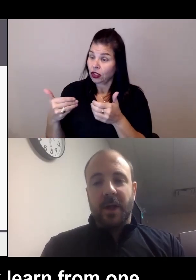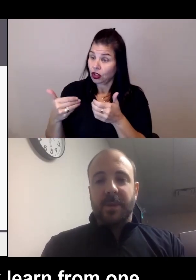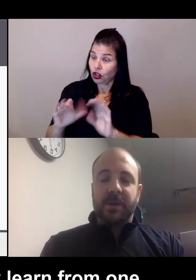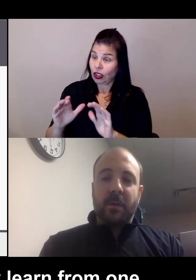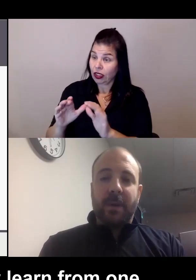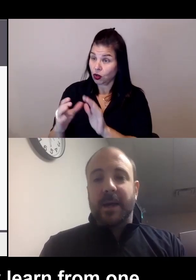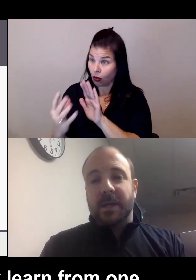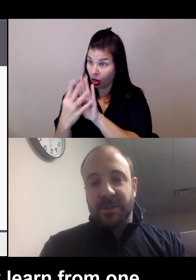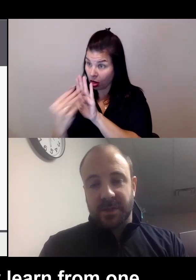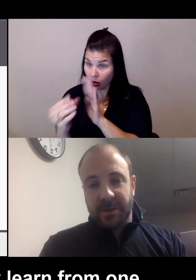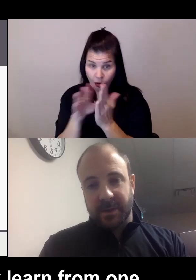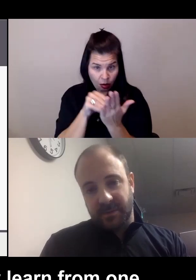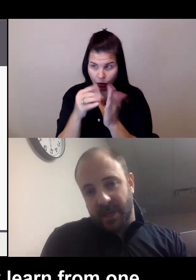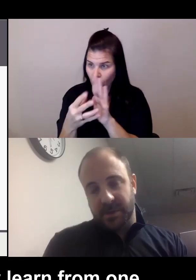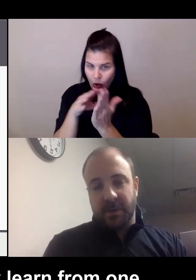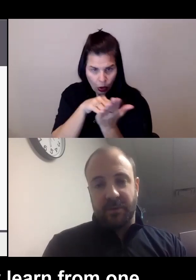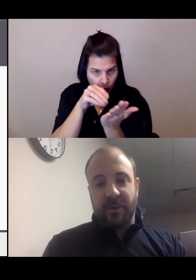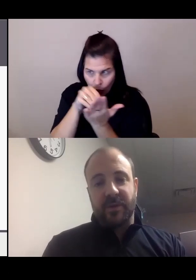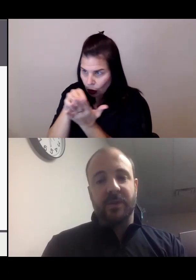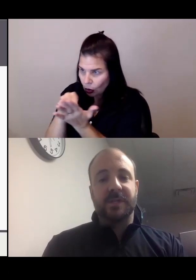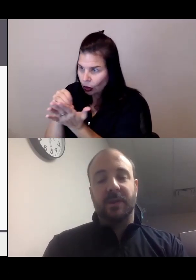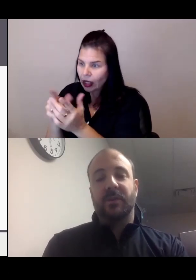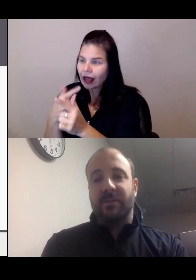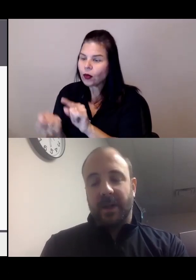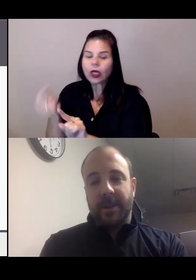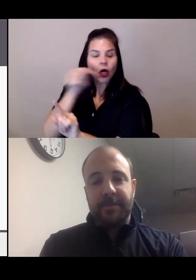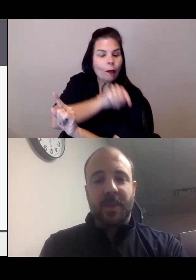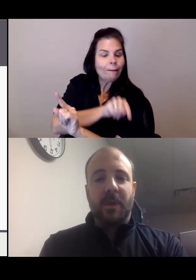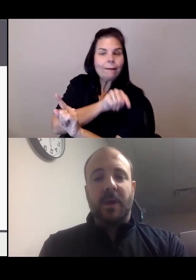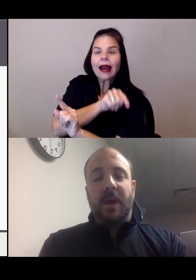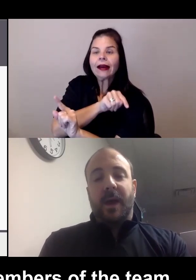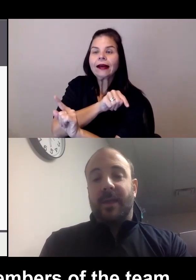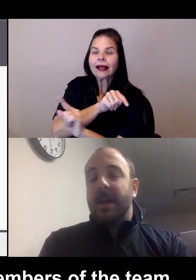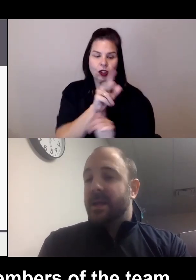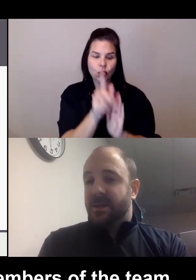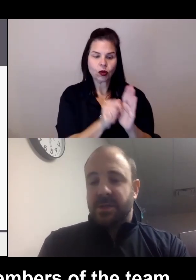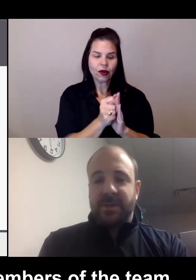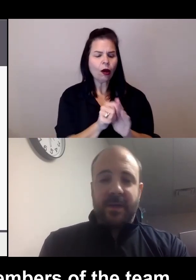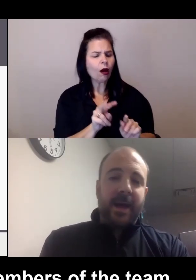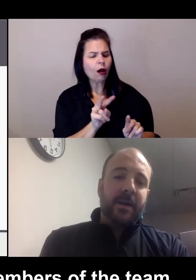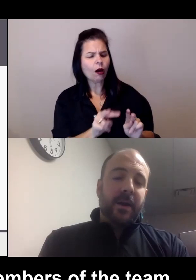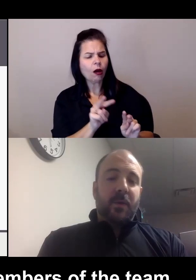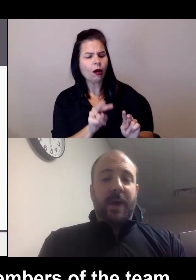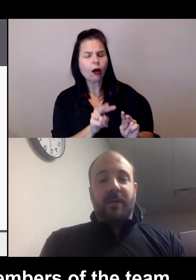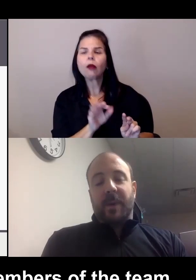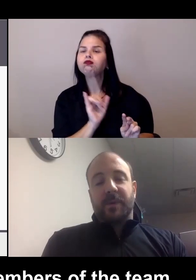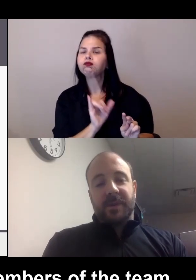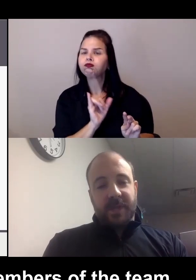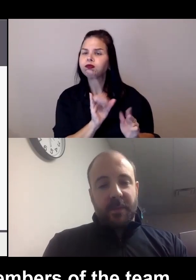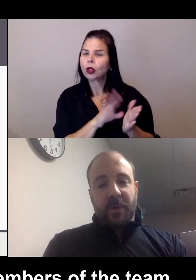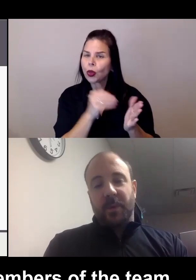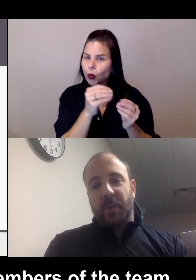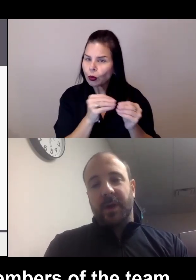another, but to go back and consult those videos for further skills development. And then in addition to that, we have